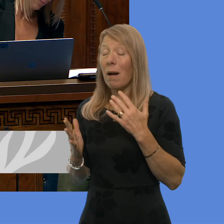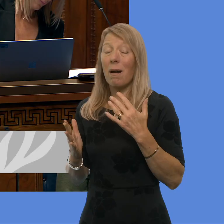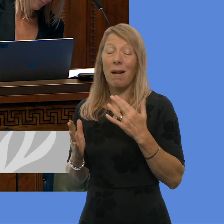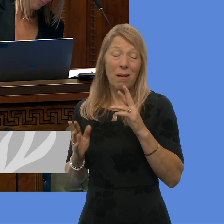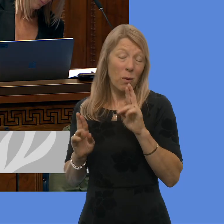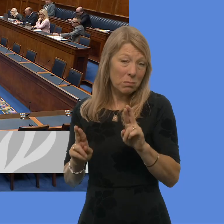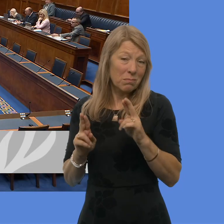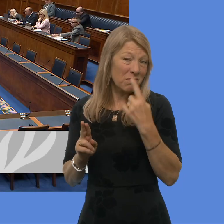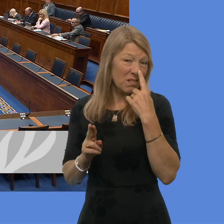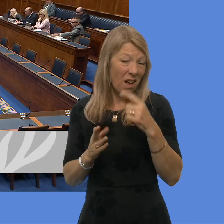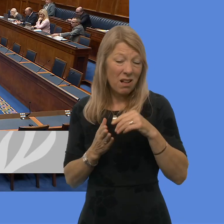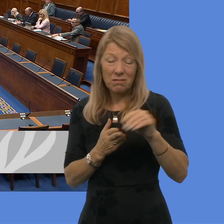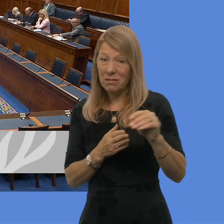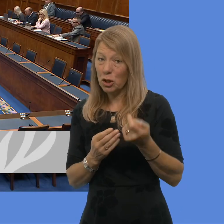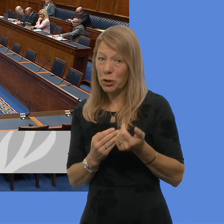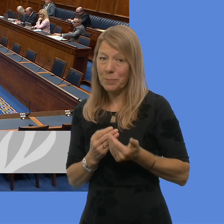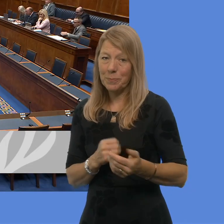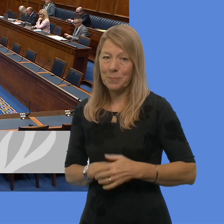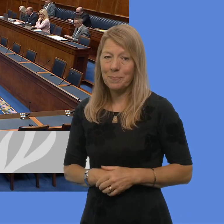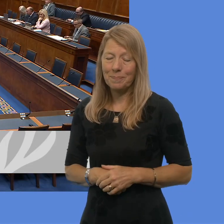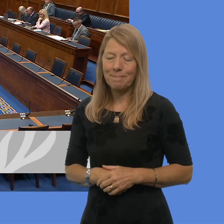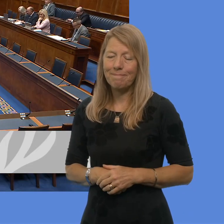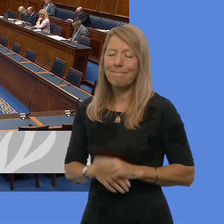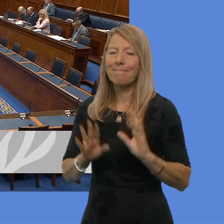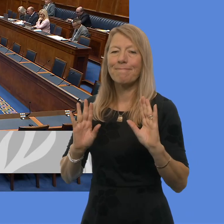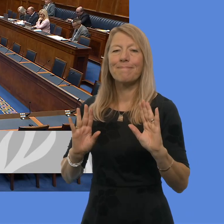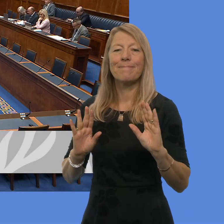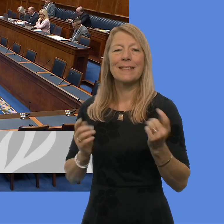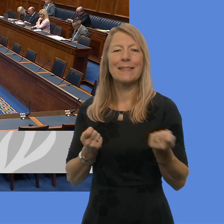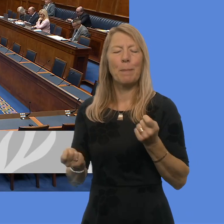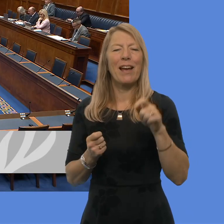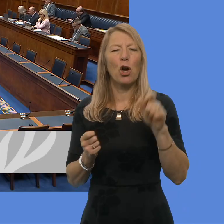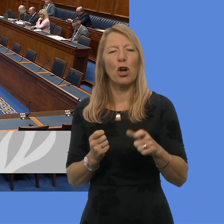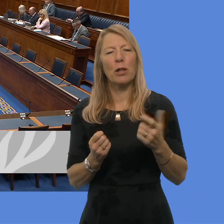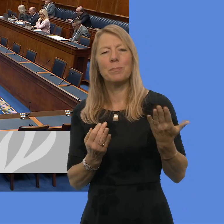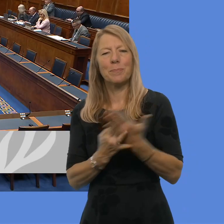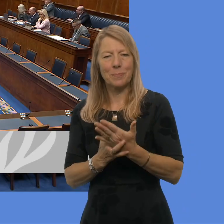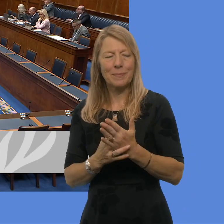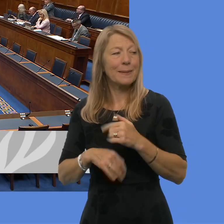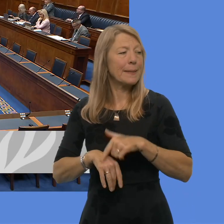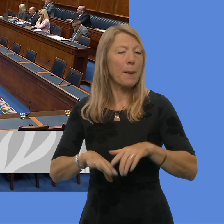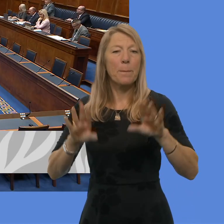soon. So that ends time for topical questions. To Deputy First